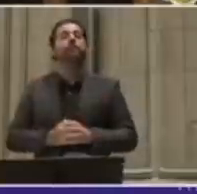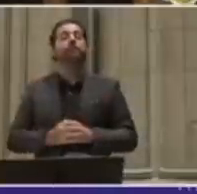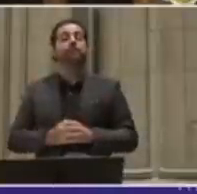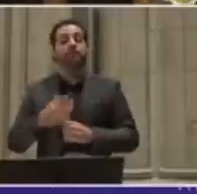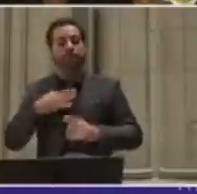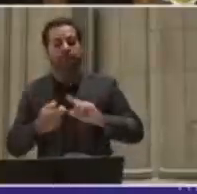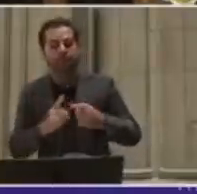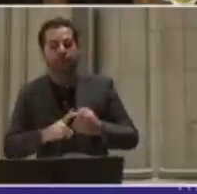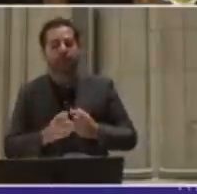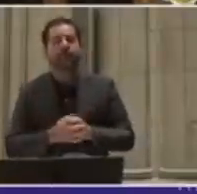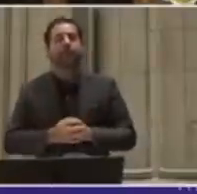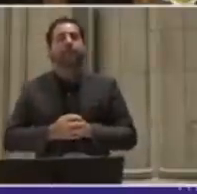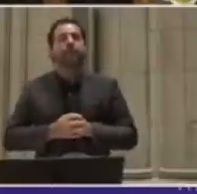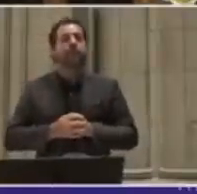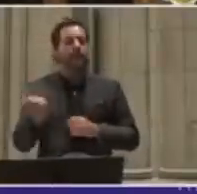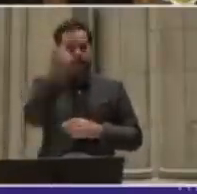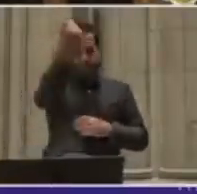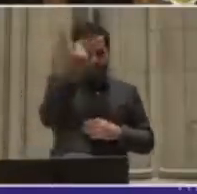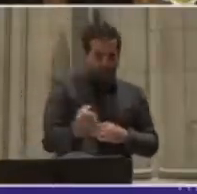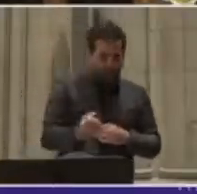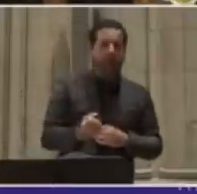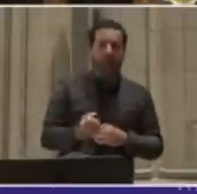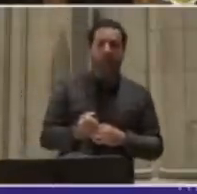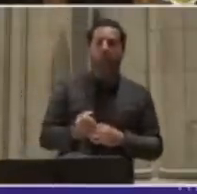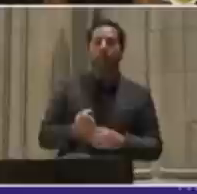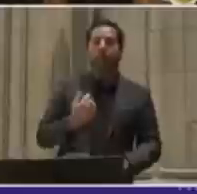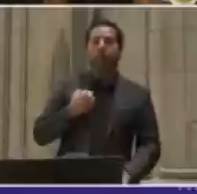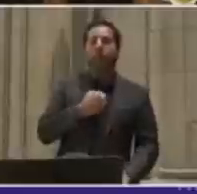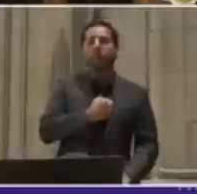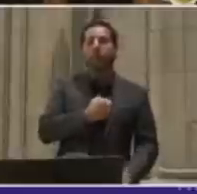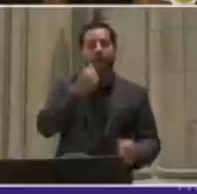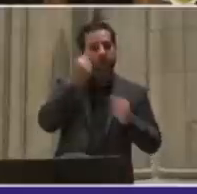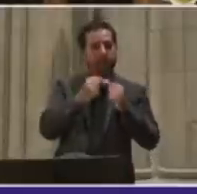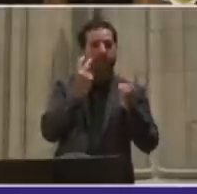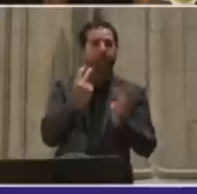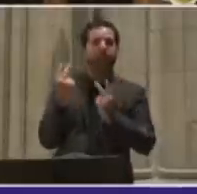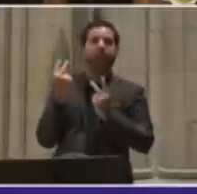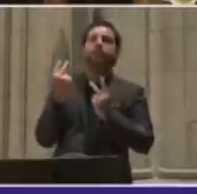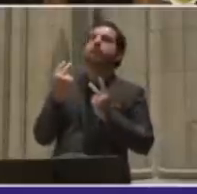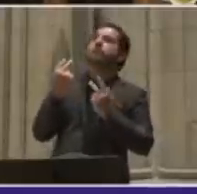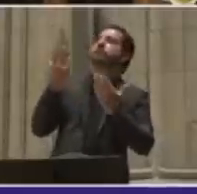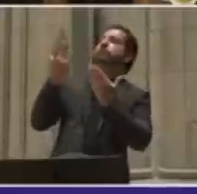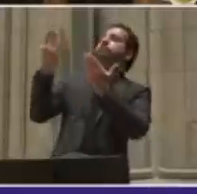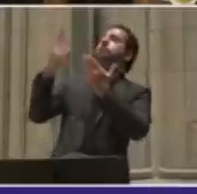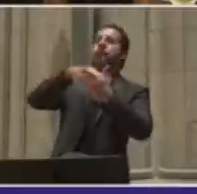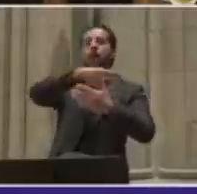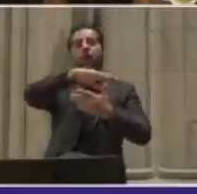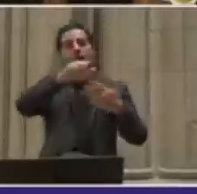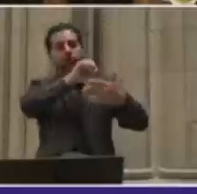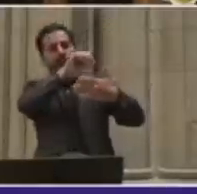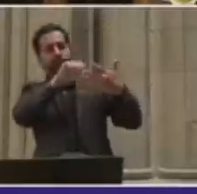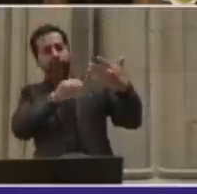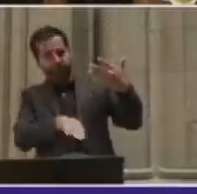My friends, every Saturday, we are remembering and lifting up to God all those who